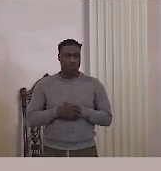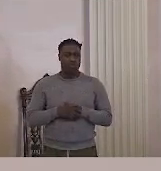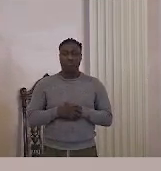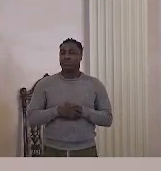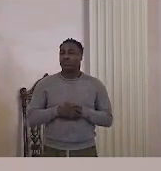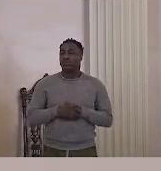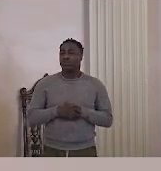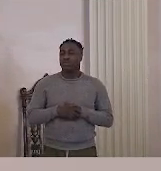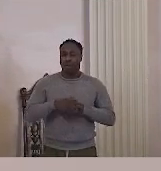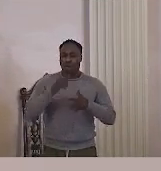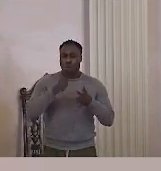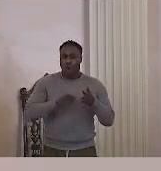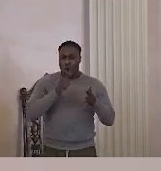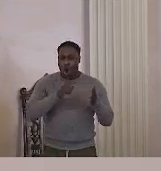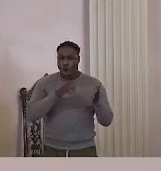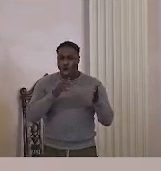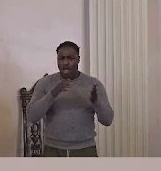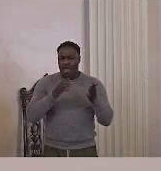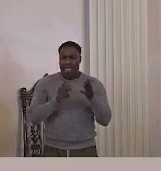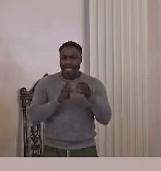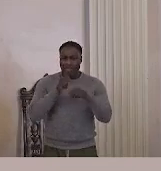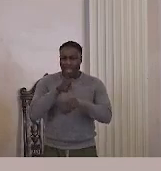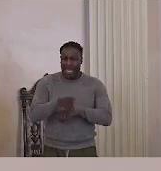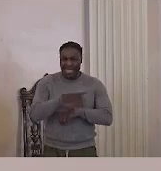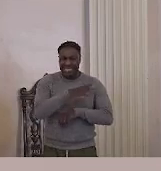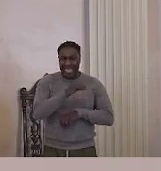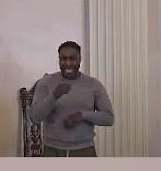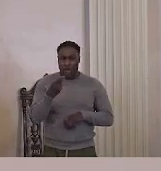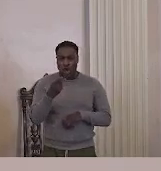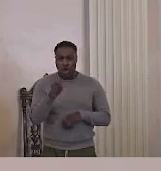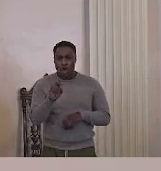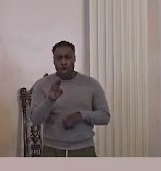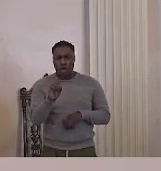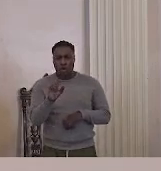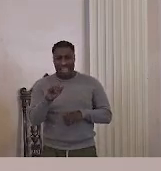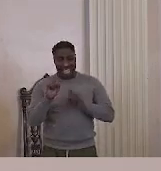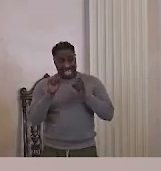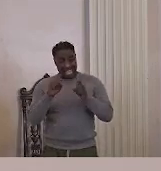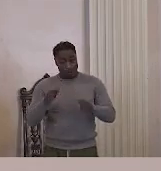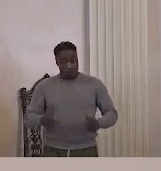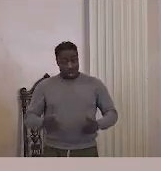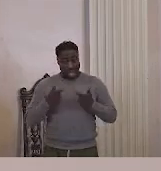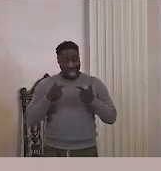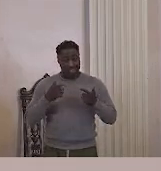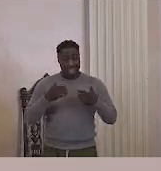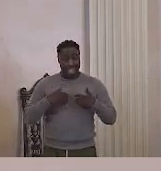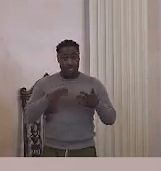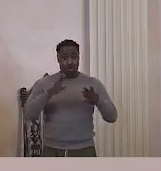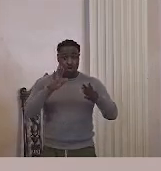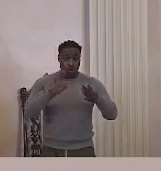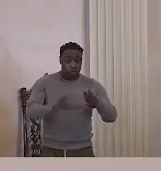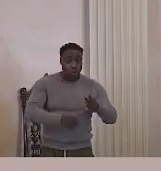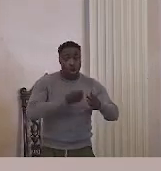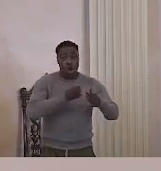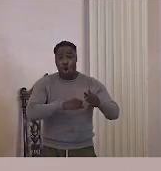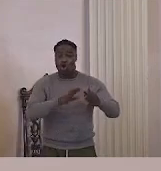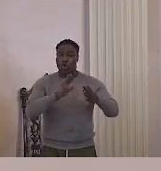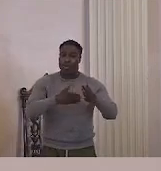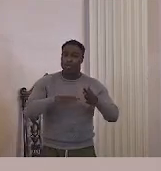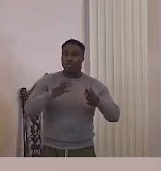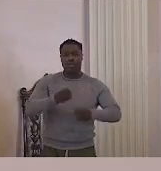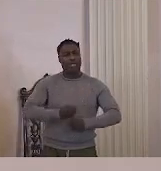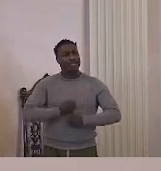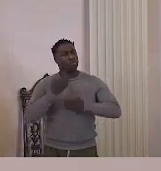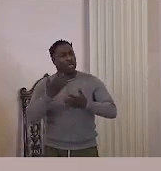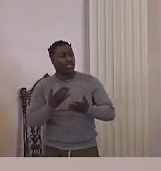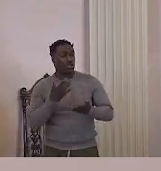What are the plants and herbs that have given you life? And how do your songs, your music, your art, your expression move